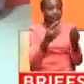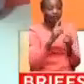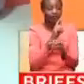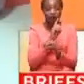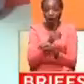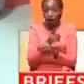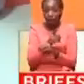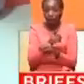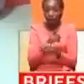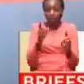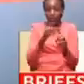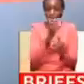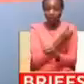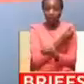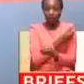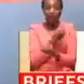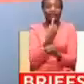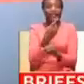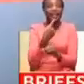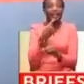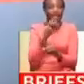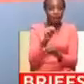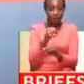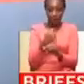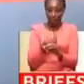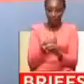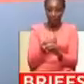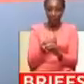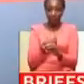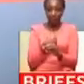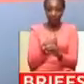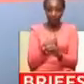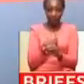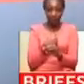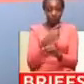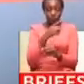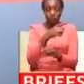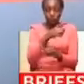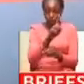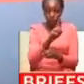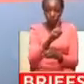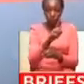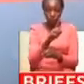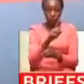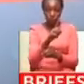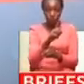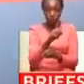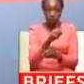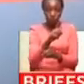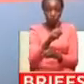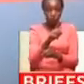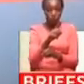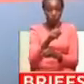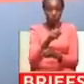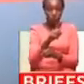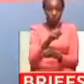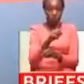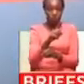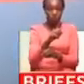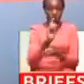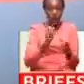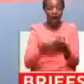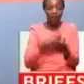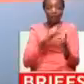to Dr. Jafari. Tell him to go purchase a can and purchase some